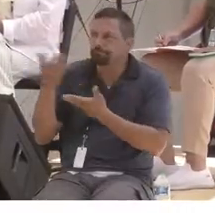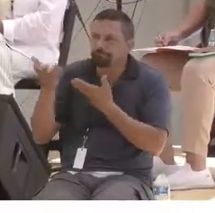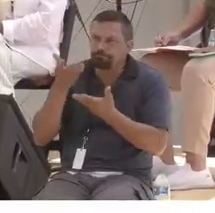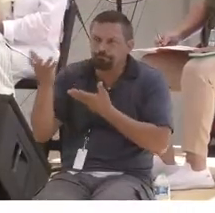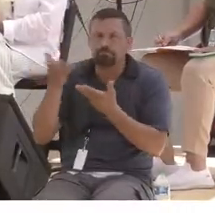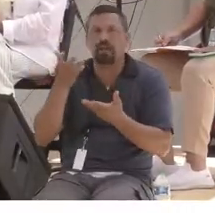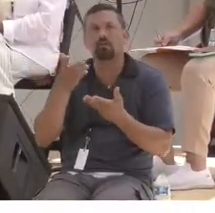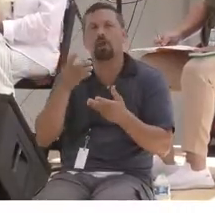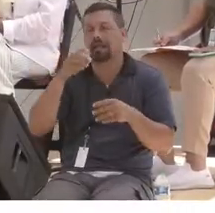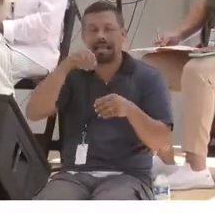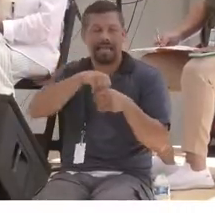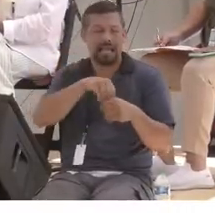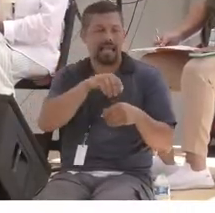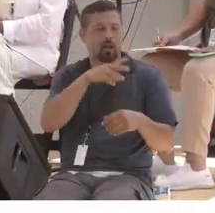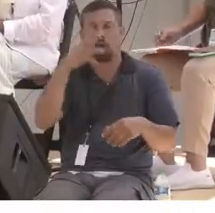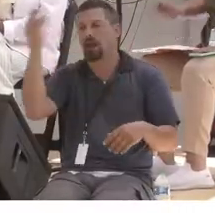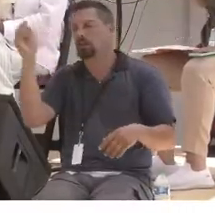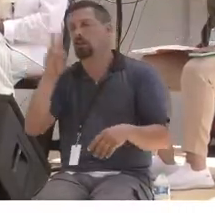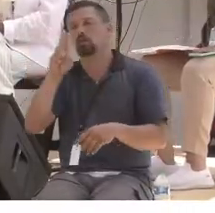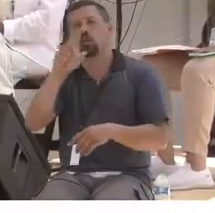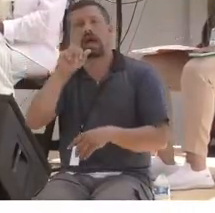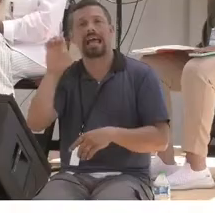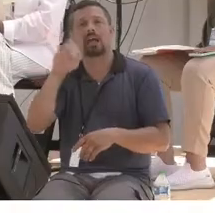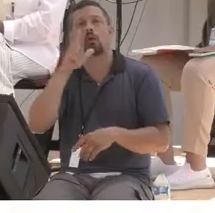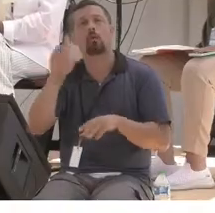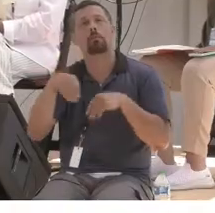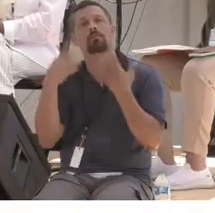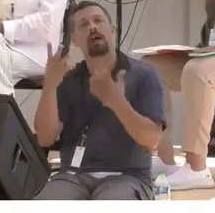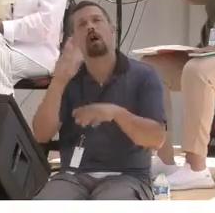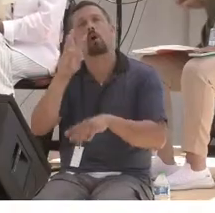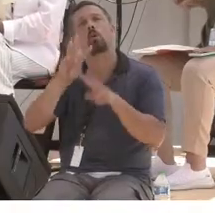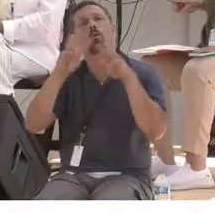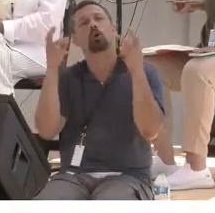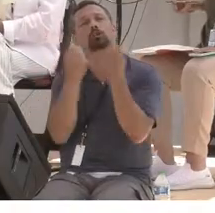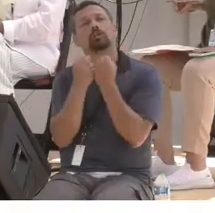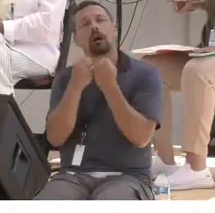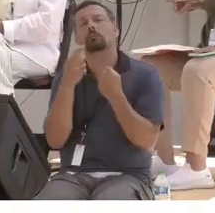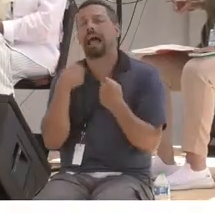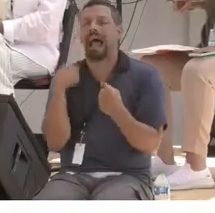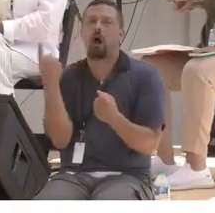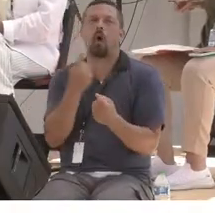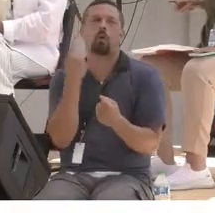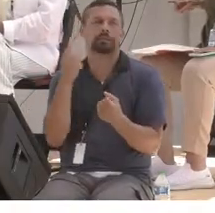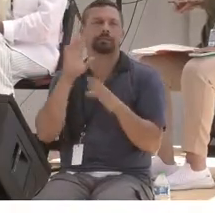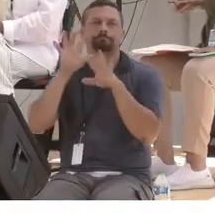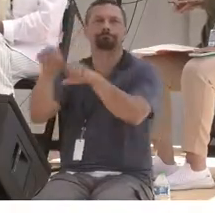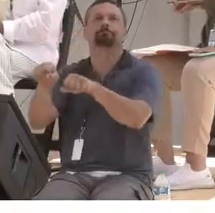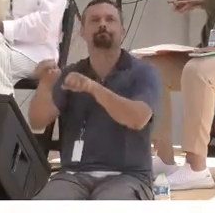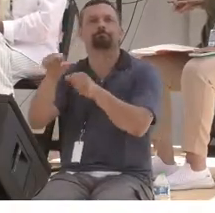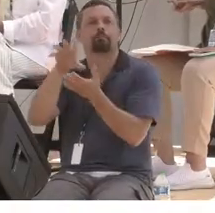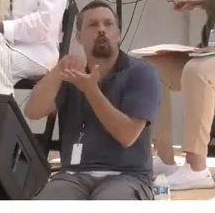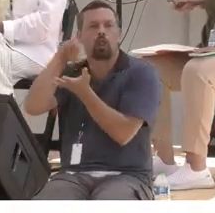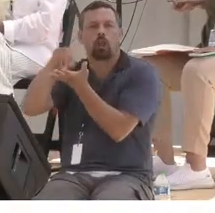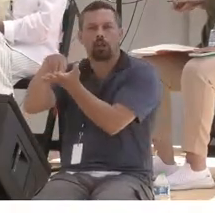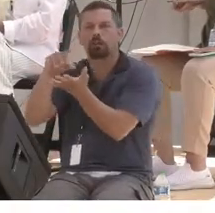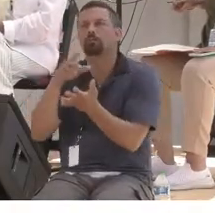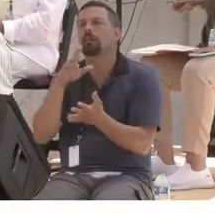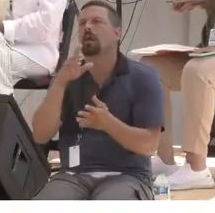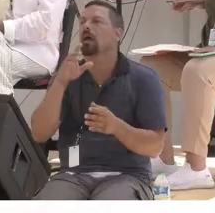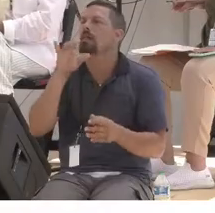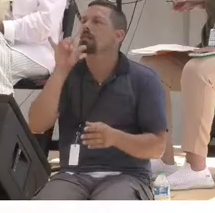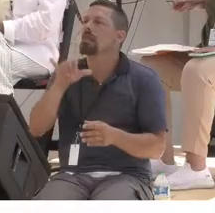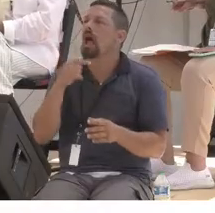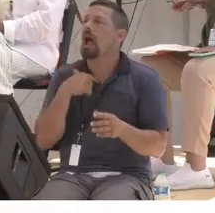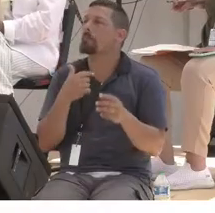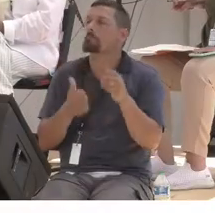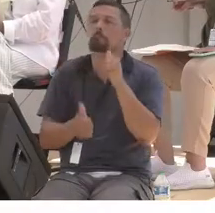outside or inside the UAE who gives workshops, I will always take the workshop and courses with them. And then the most time that I